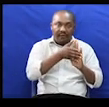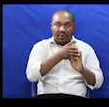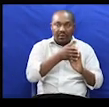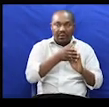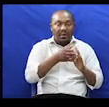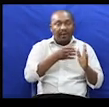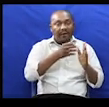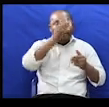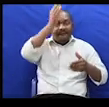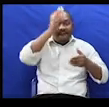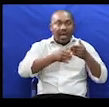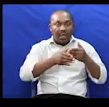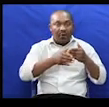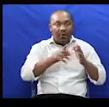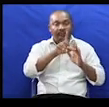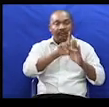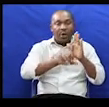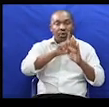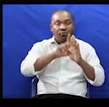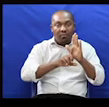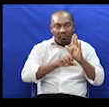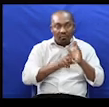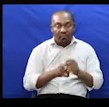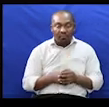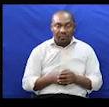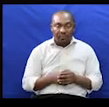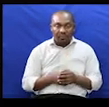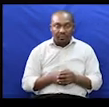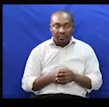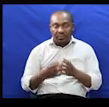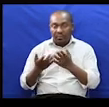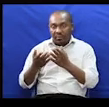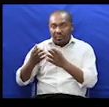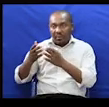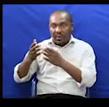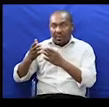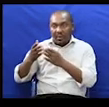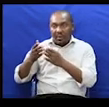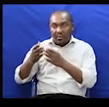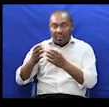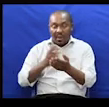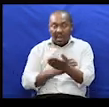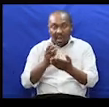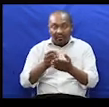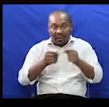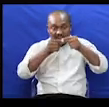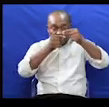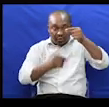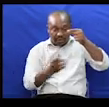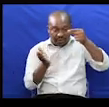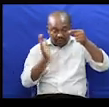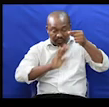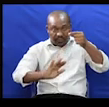volume. Final volume. The last one you read after titration process, when you reach